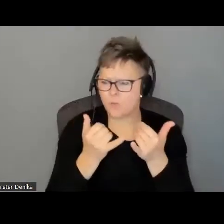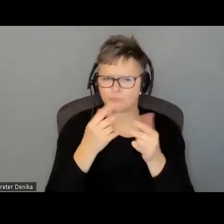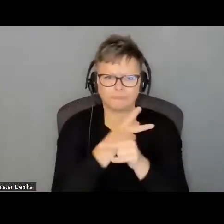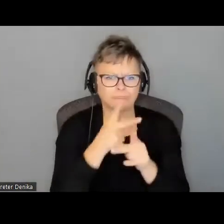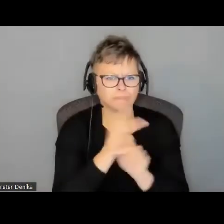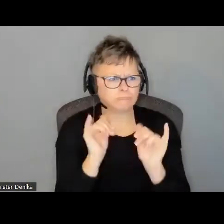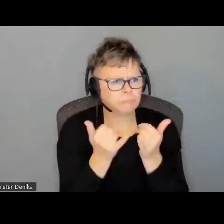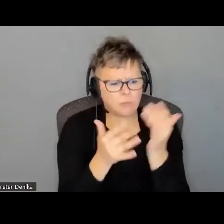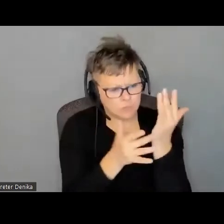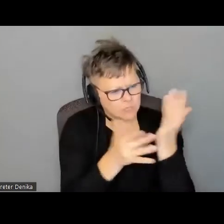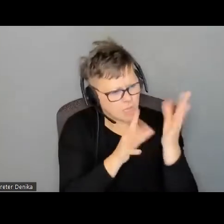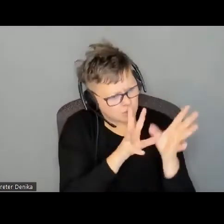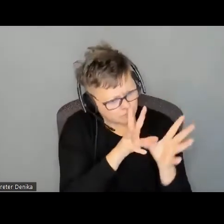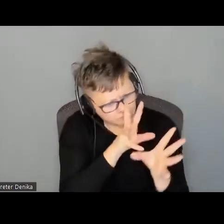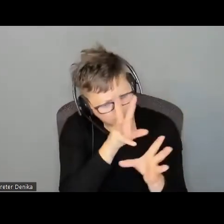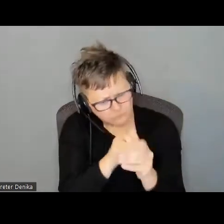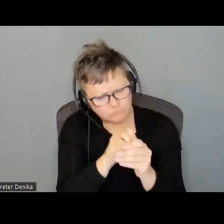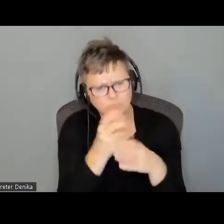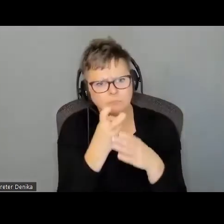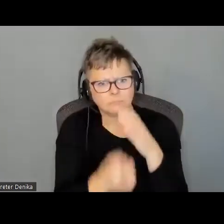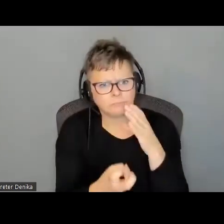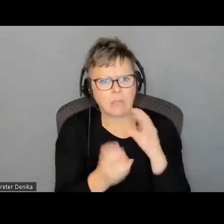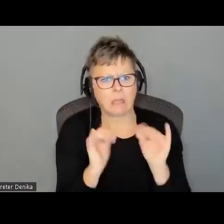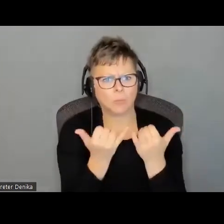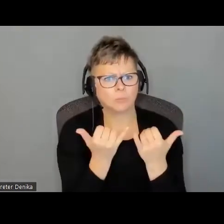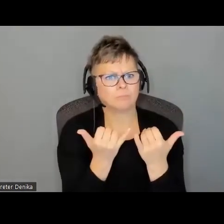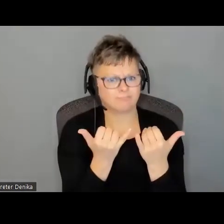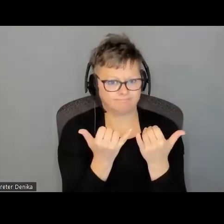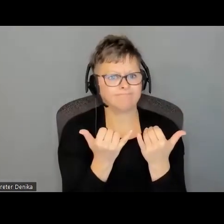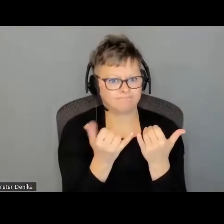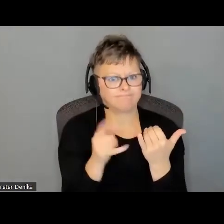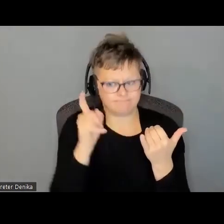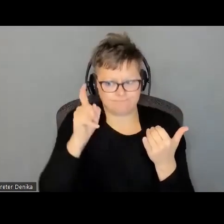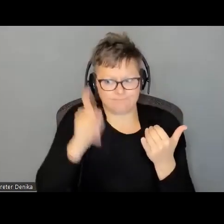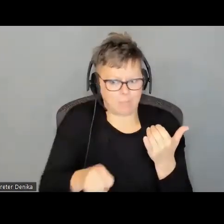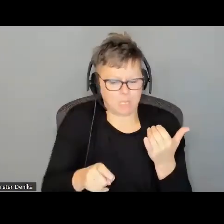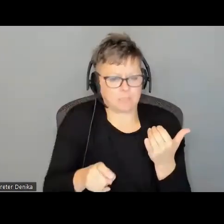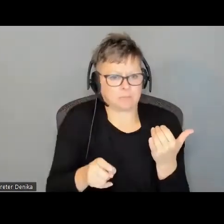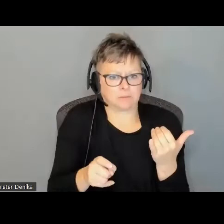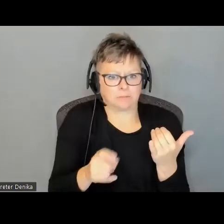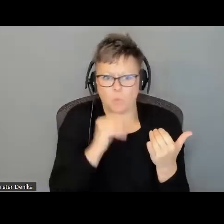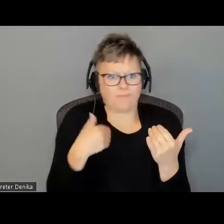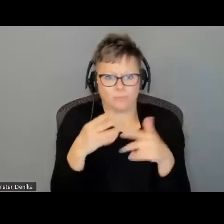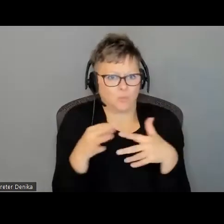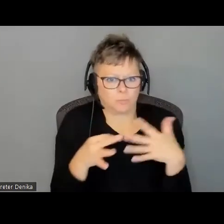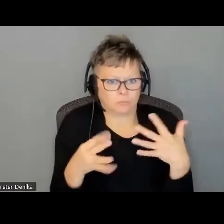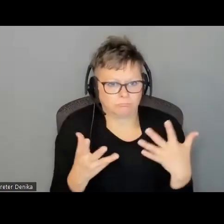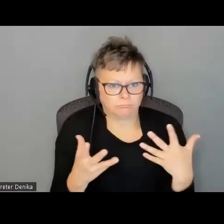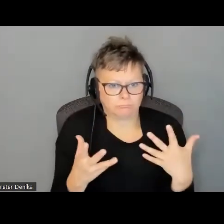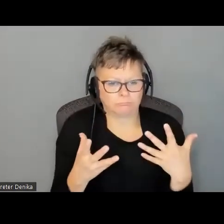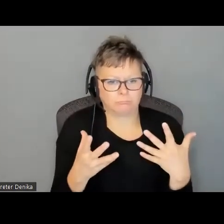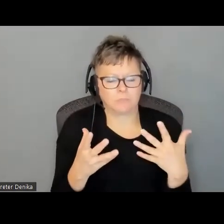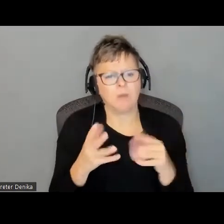integrating technology into the workplace and to find solutions that will provide